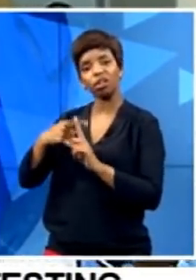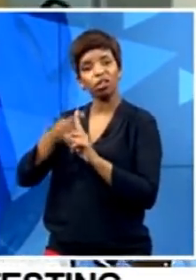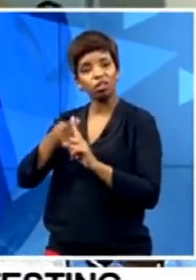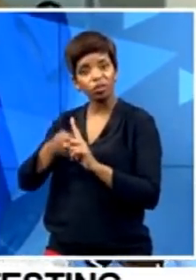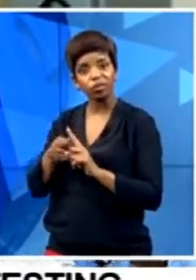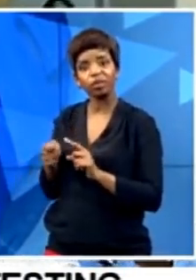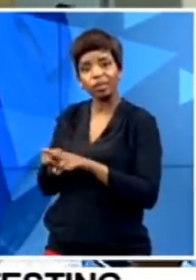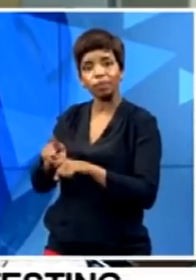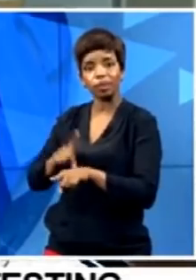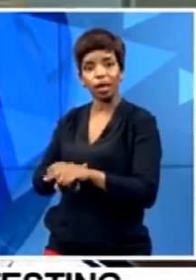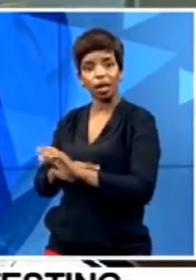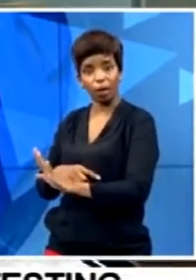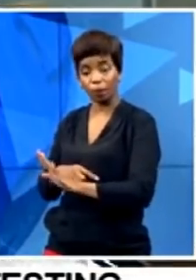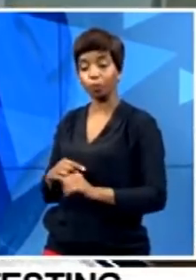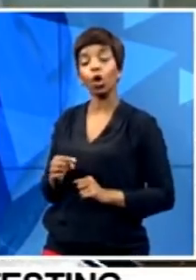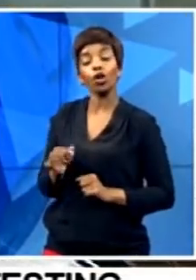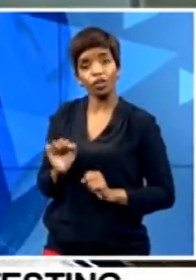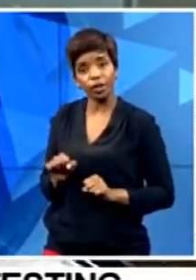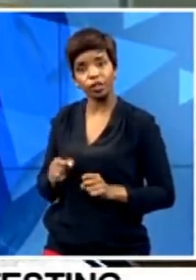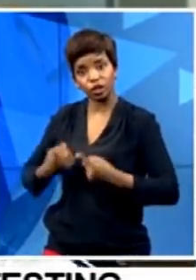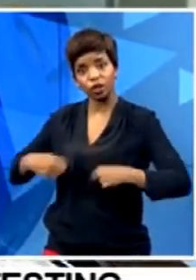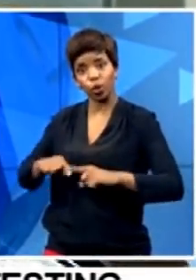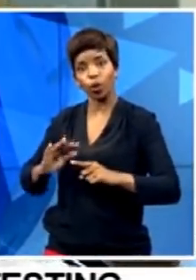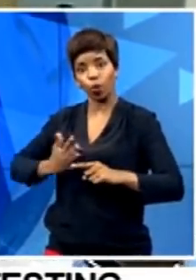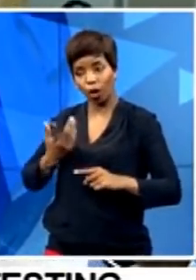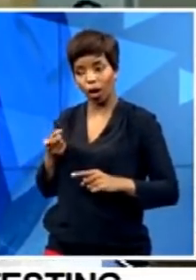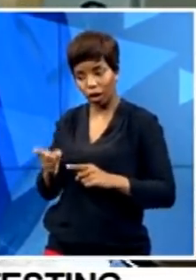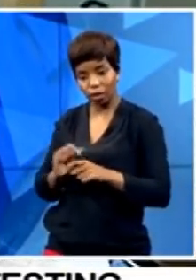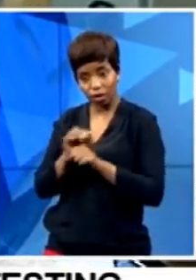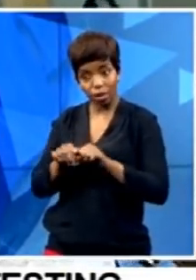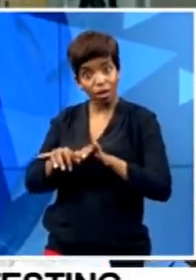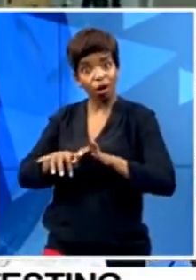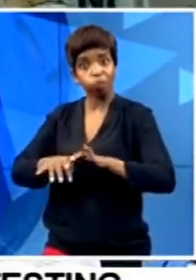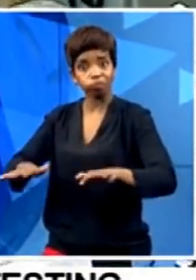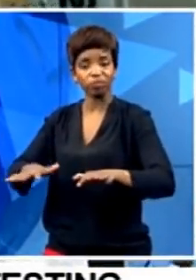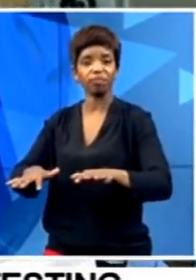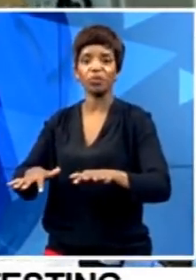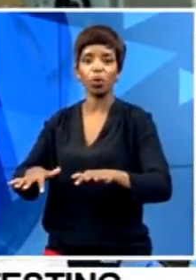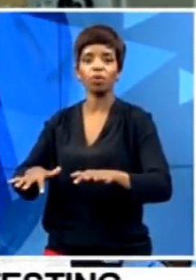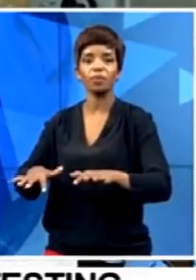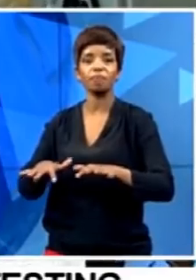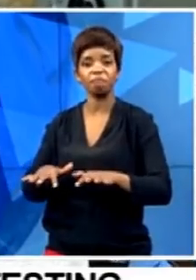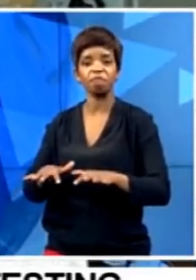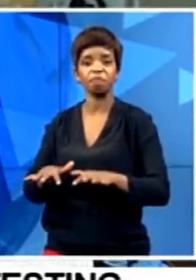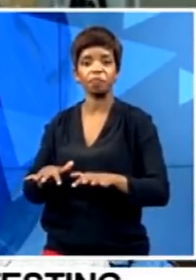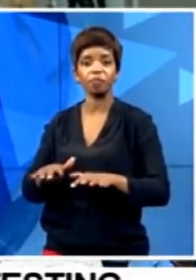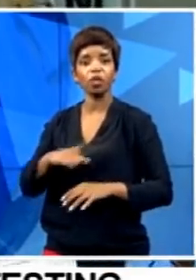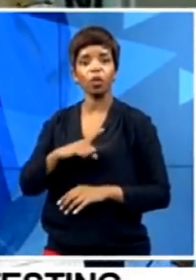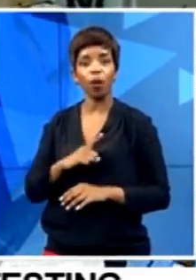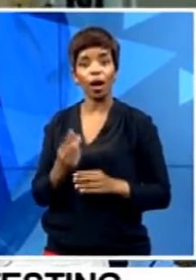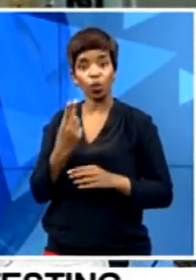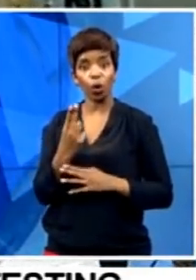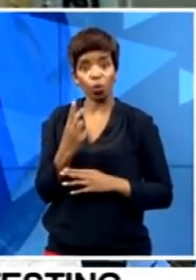contain it already. The national quarantine of this 21 days lockdown helps us to actually